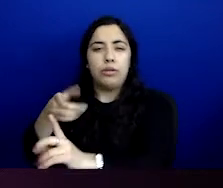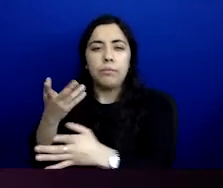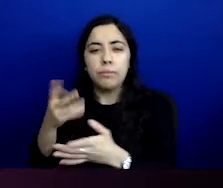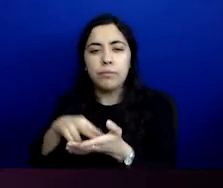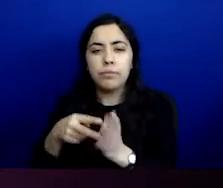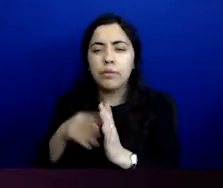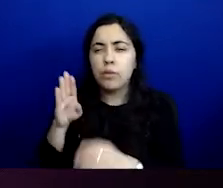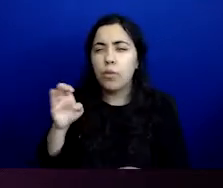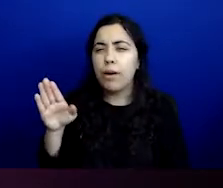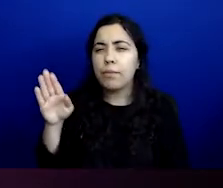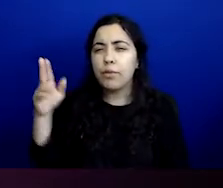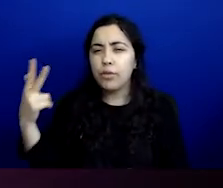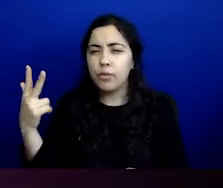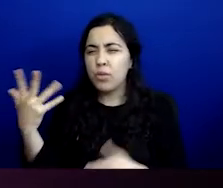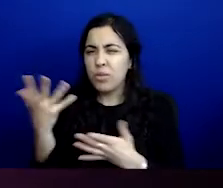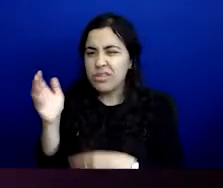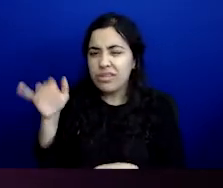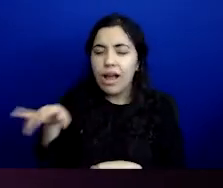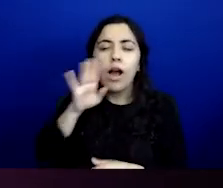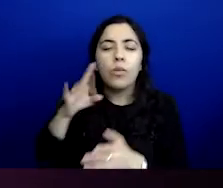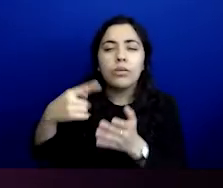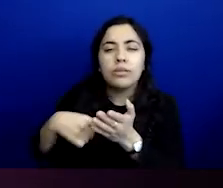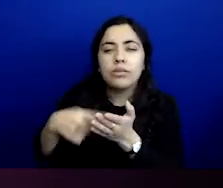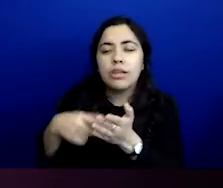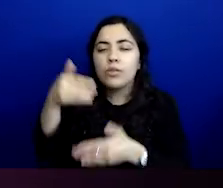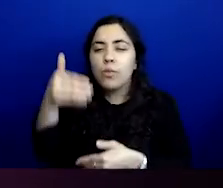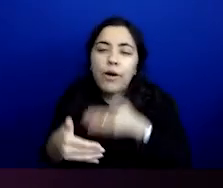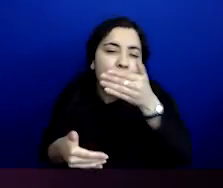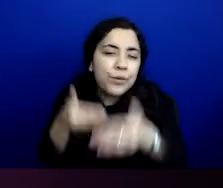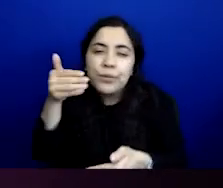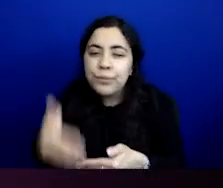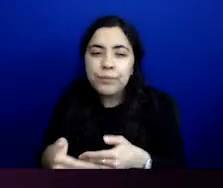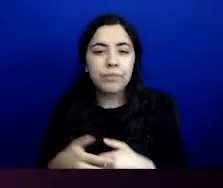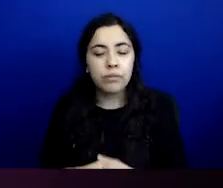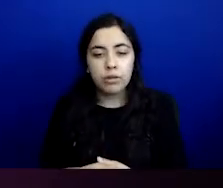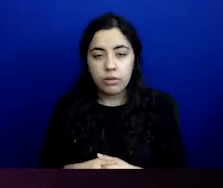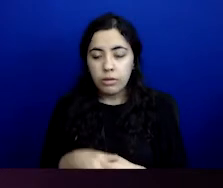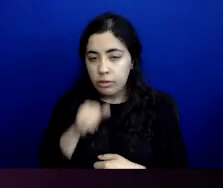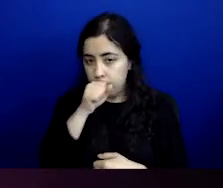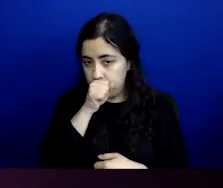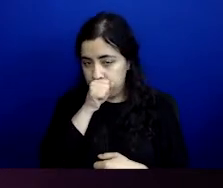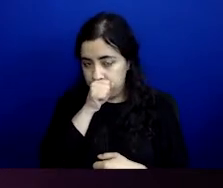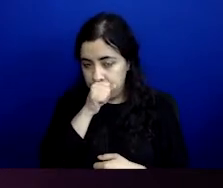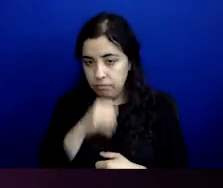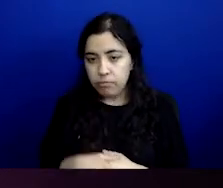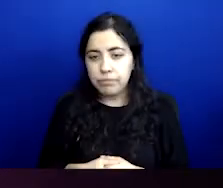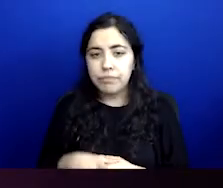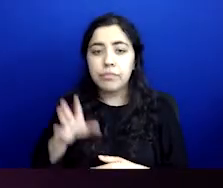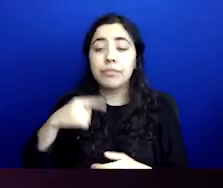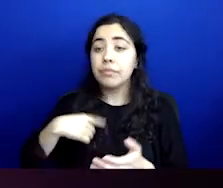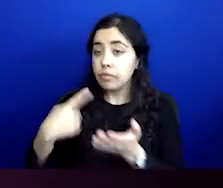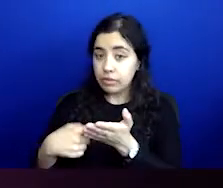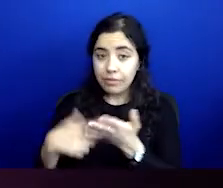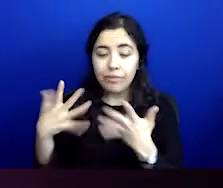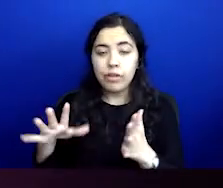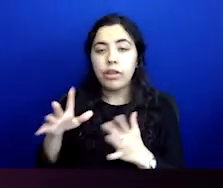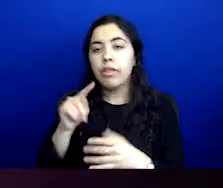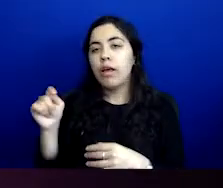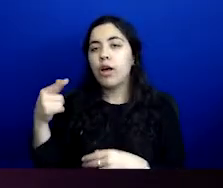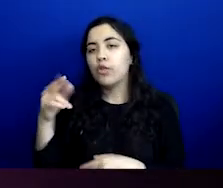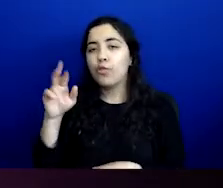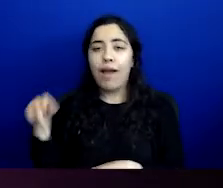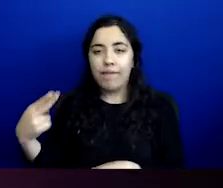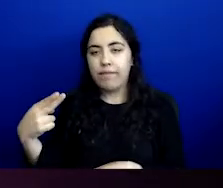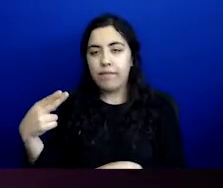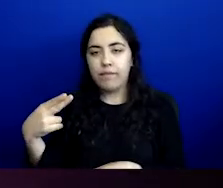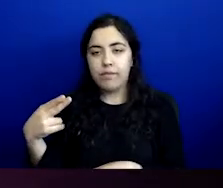Web3 tech stack? I'm going to kind of walk through a few different pieces. I talked about the graph. This is kind of the protocol that we work